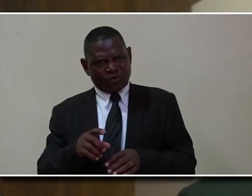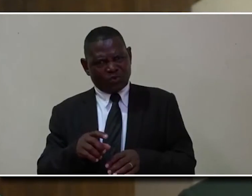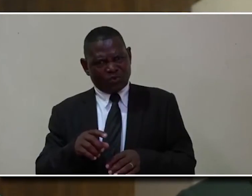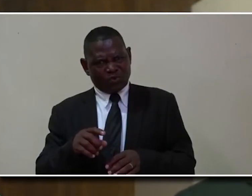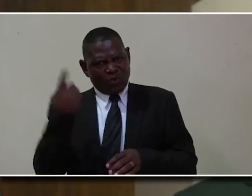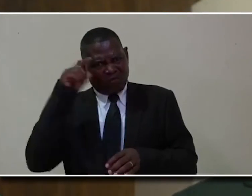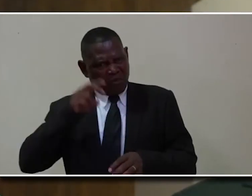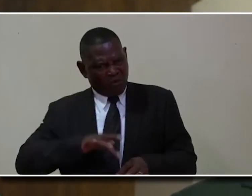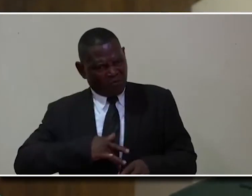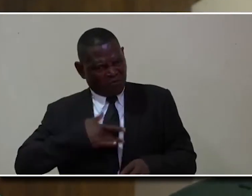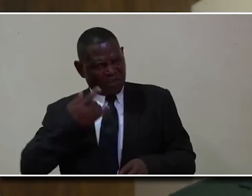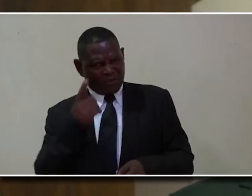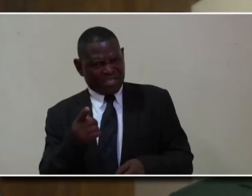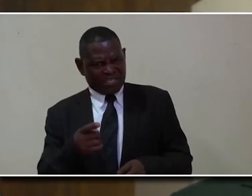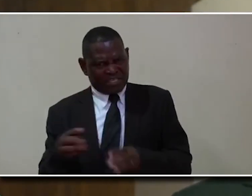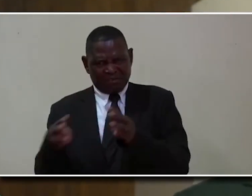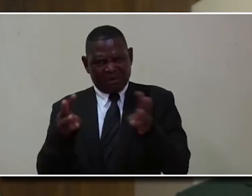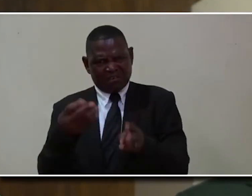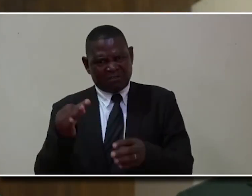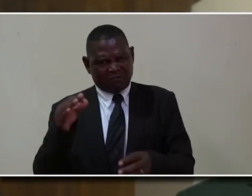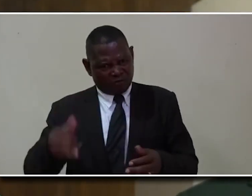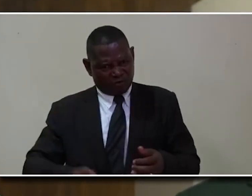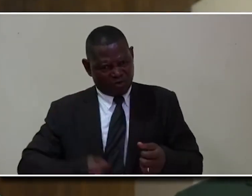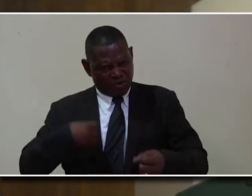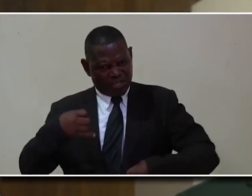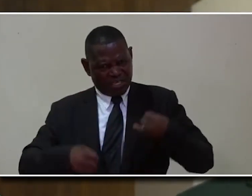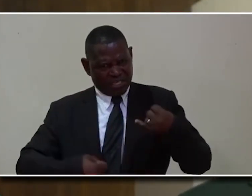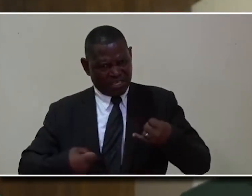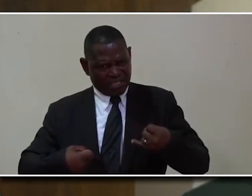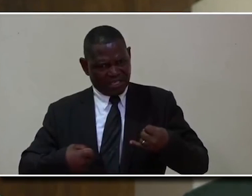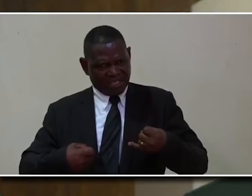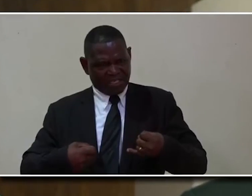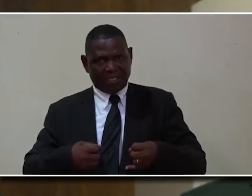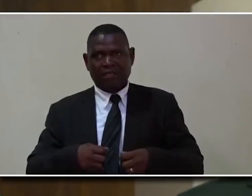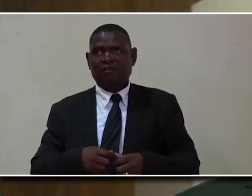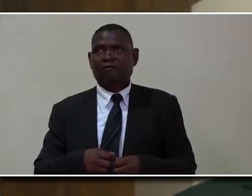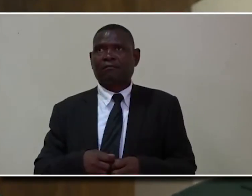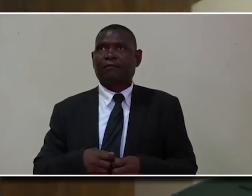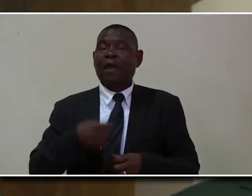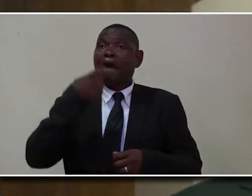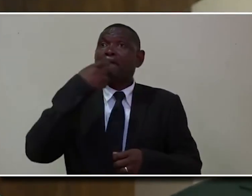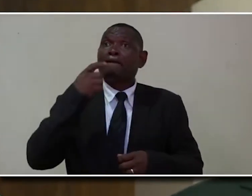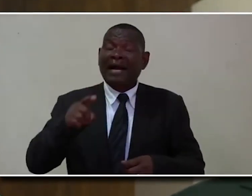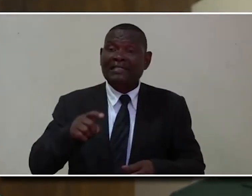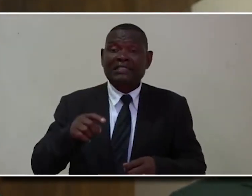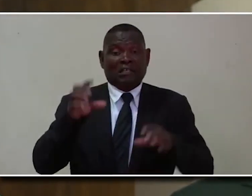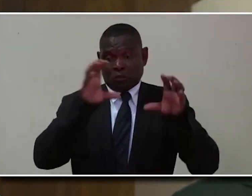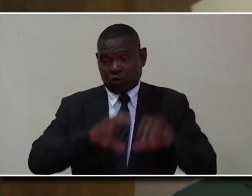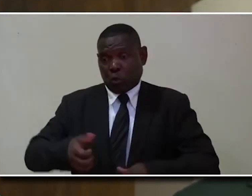Ndichiyani chimene tienolo chita kuti ifeyo tikale nazo izi komwe kuchokera chikondwere? We must do his